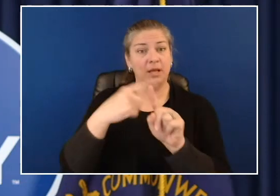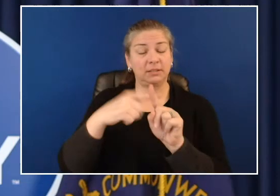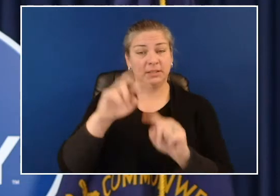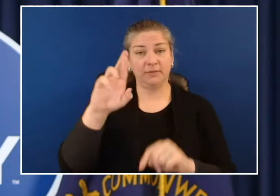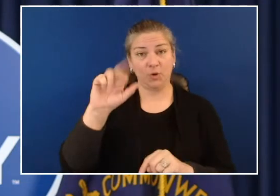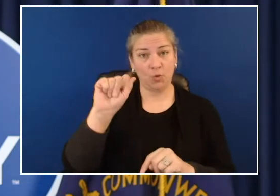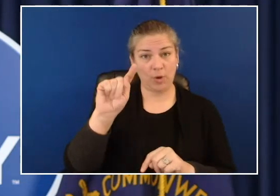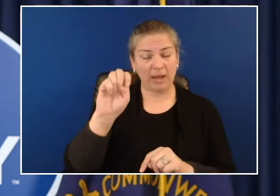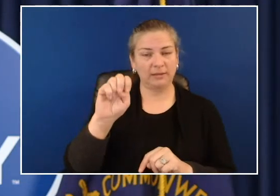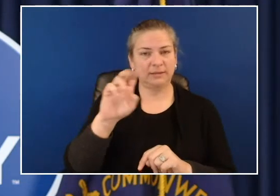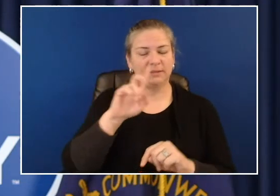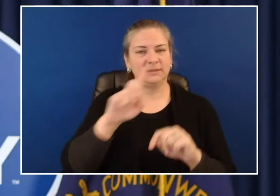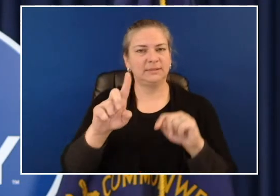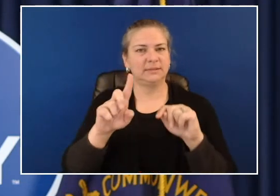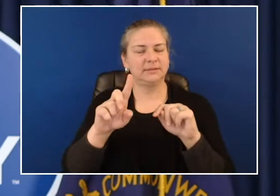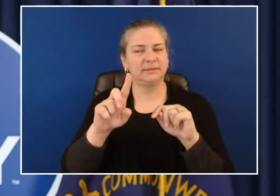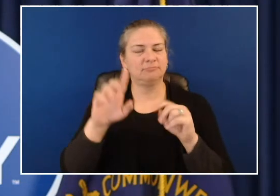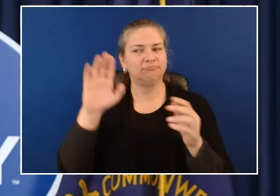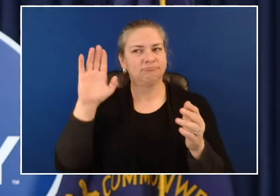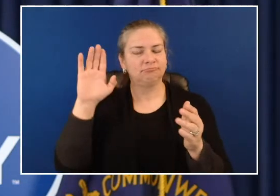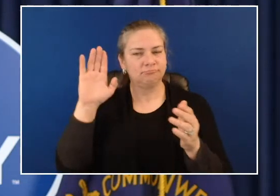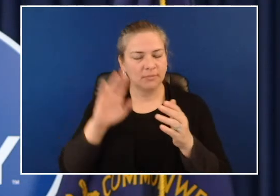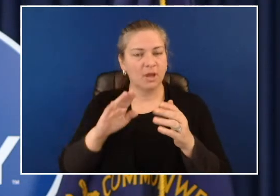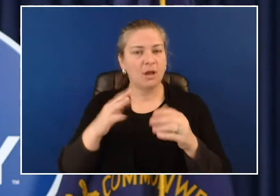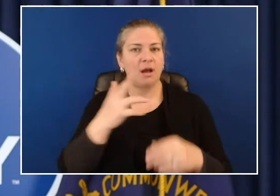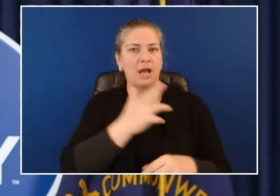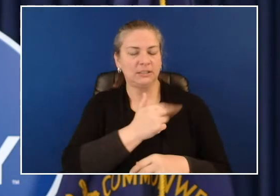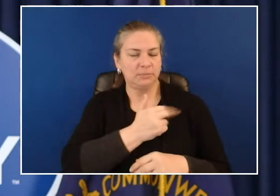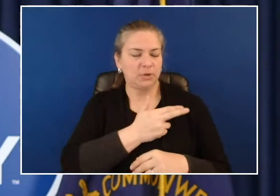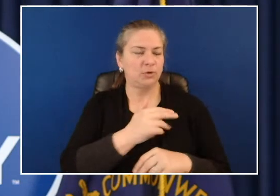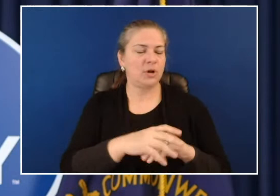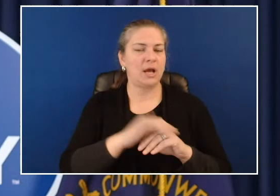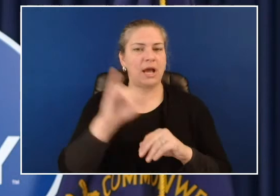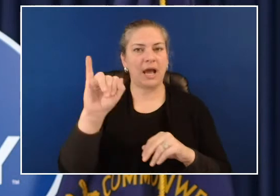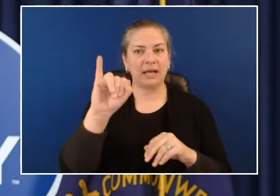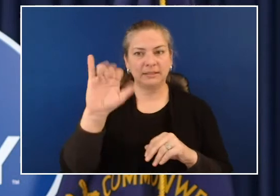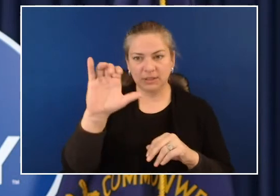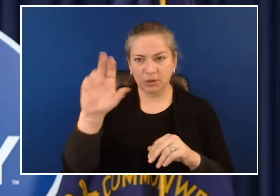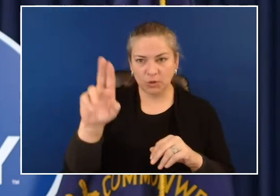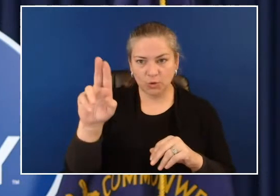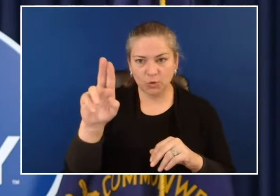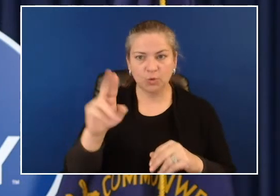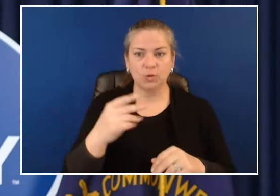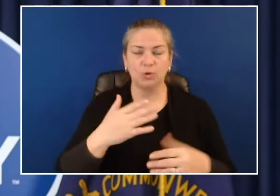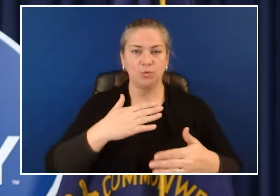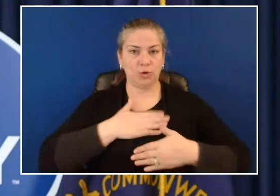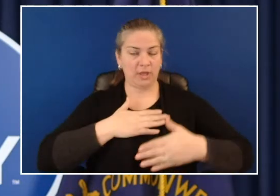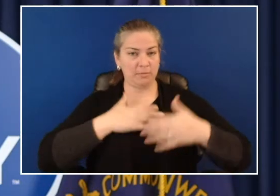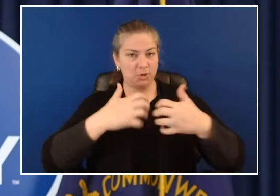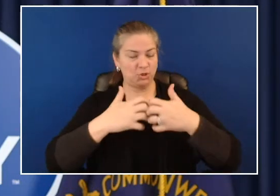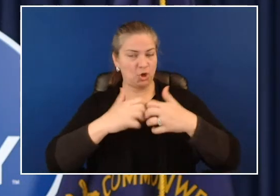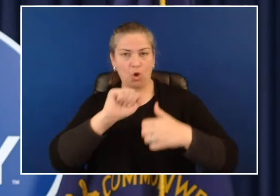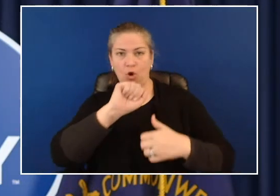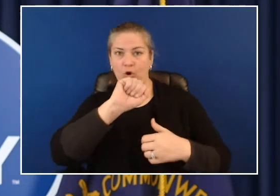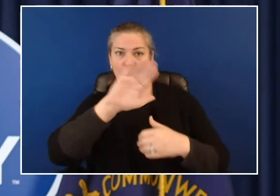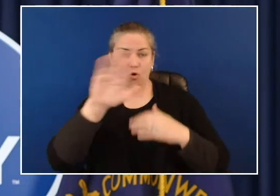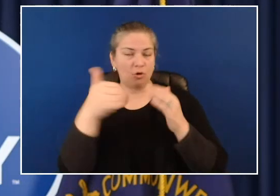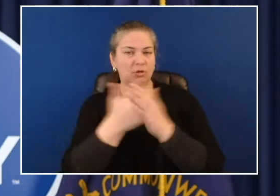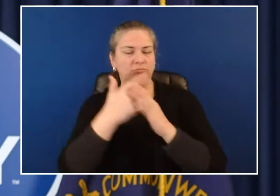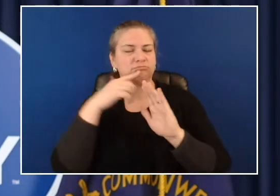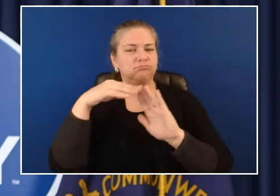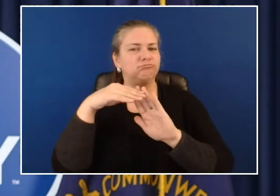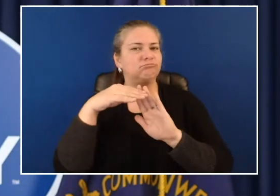fall. Hospitalizations, ICU, and ventilators all declining. Deaths